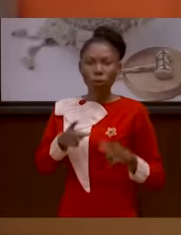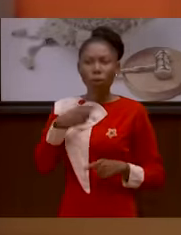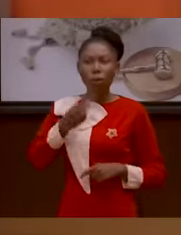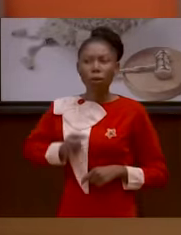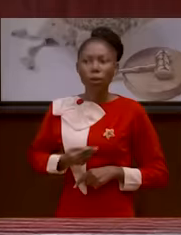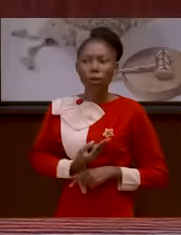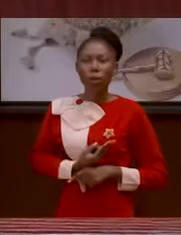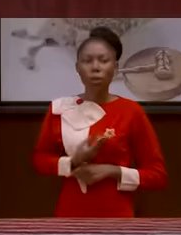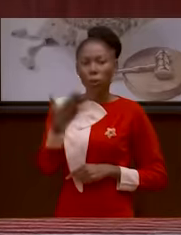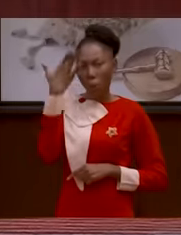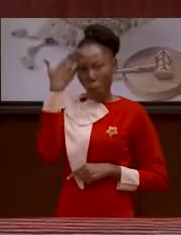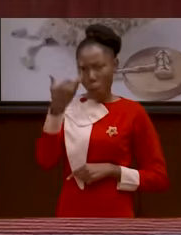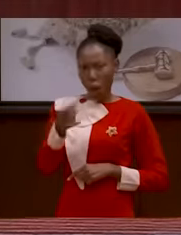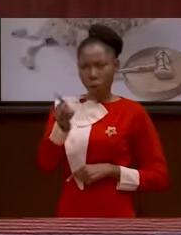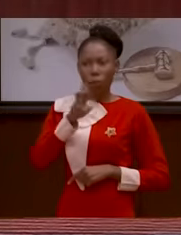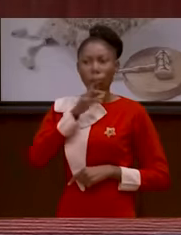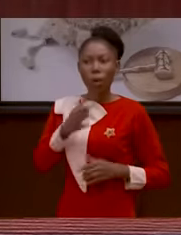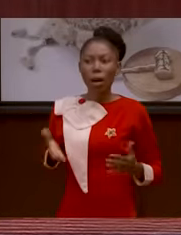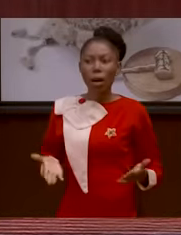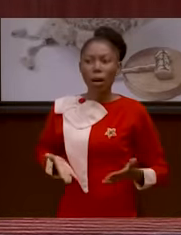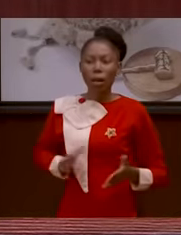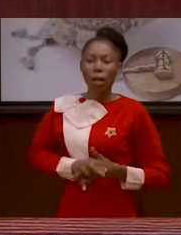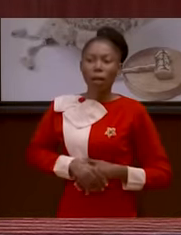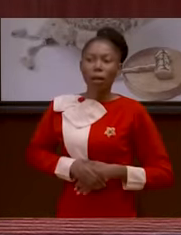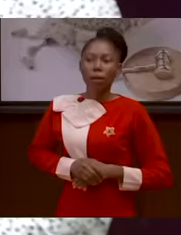me why you are here?